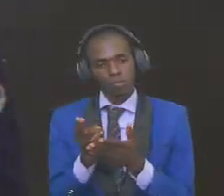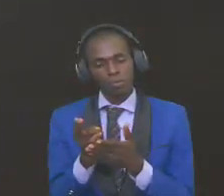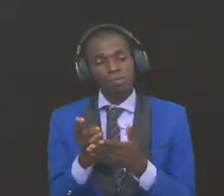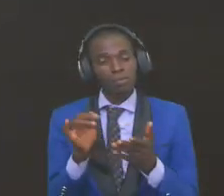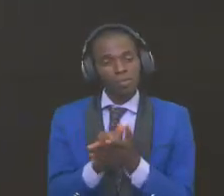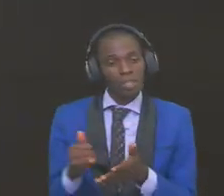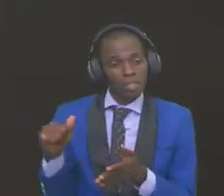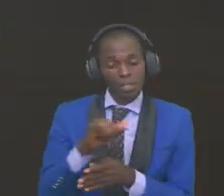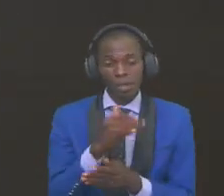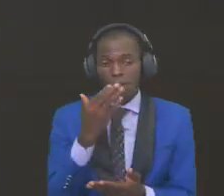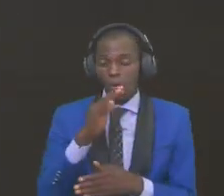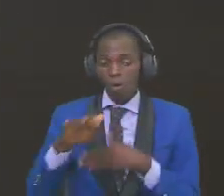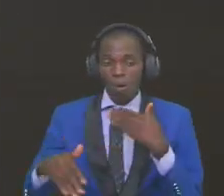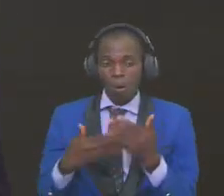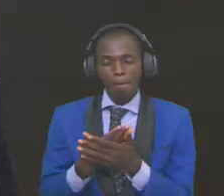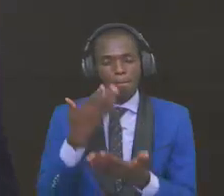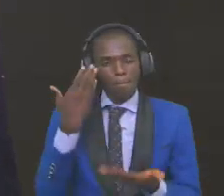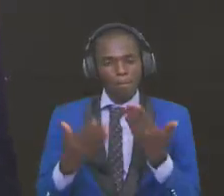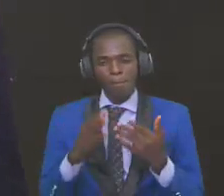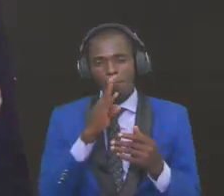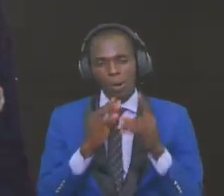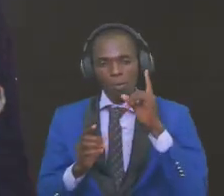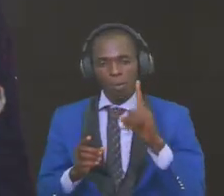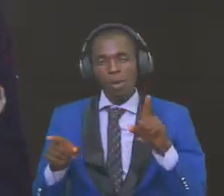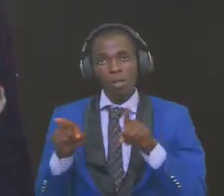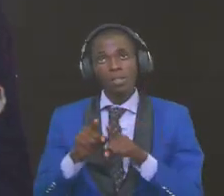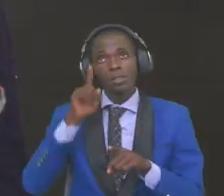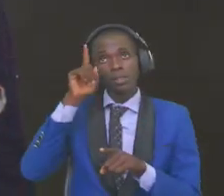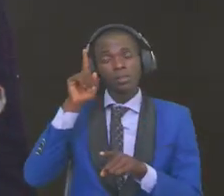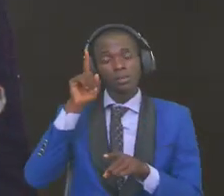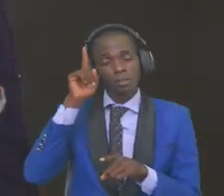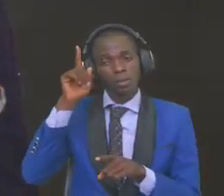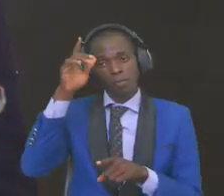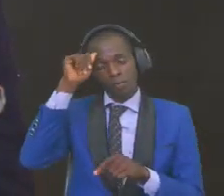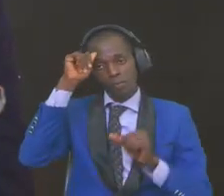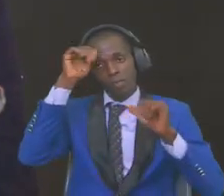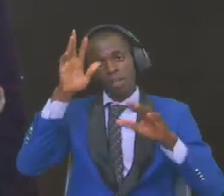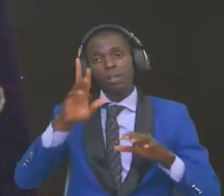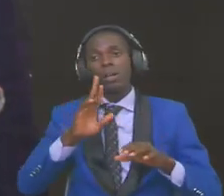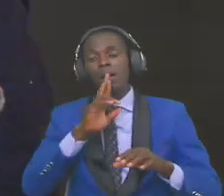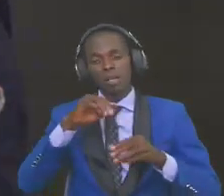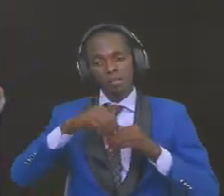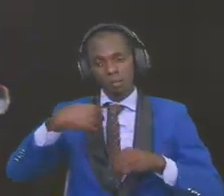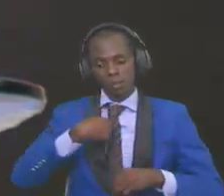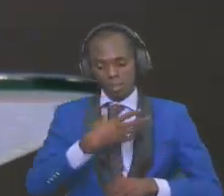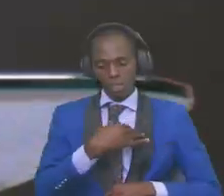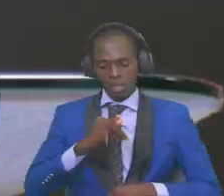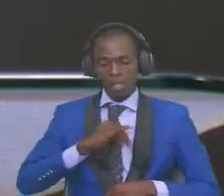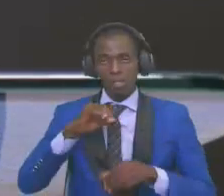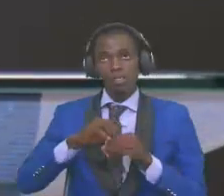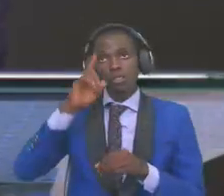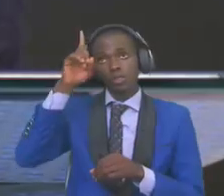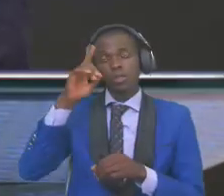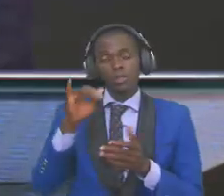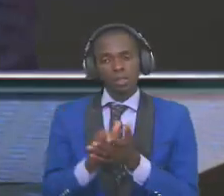they all may be one, as thou, Father, art in me and I in you, that they may